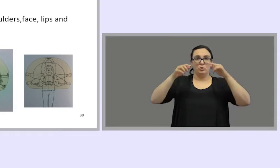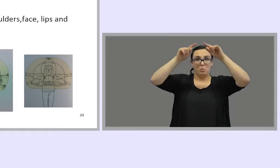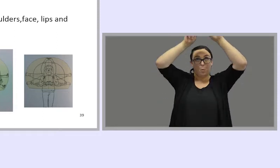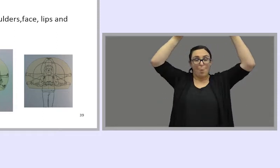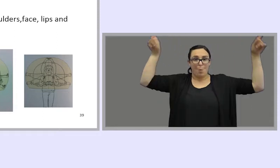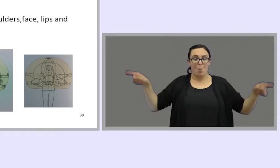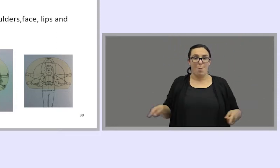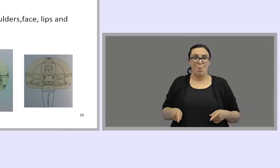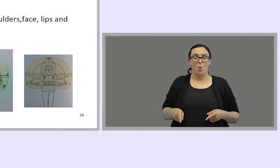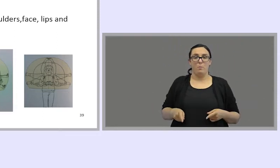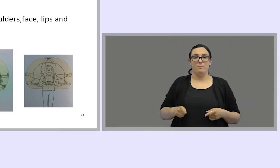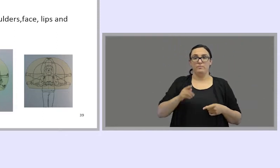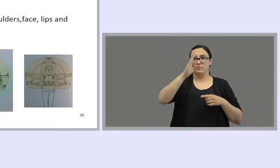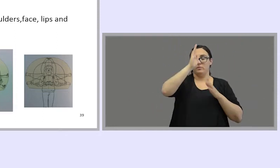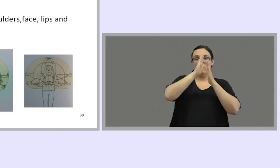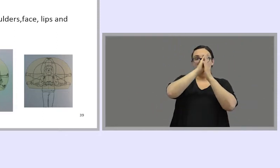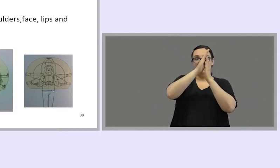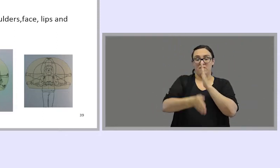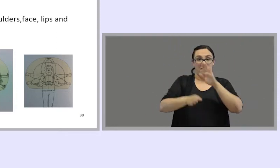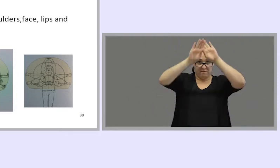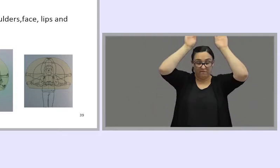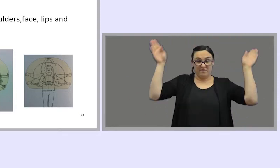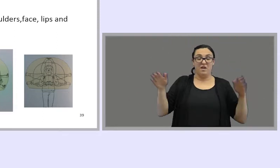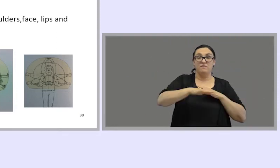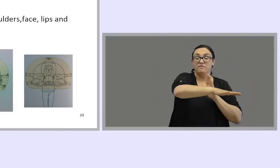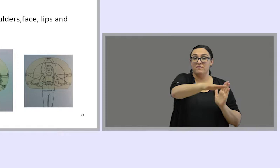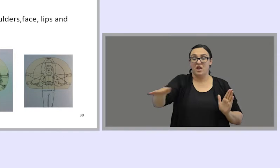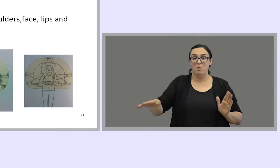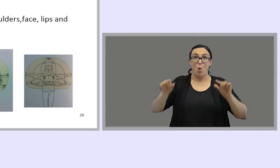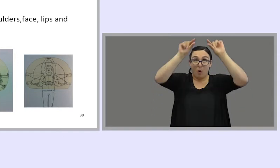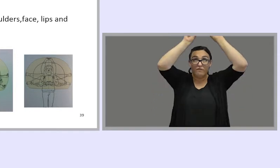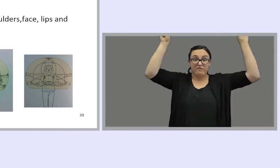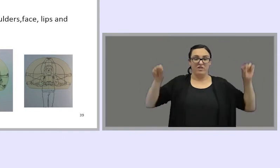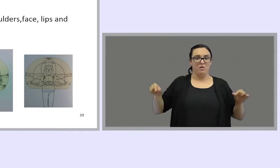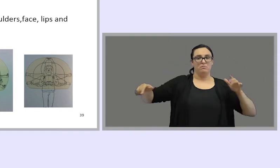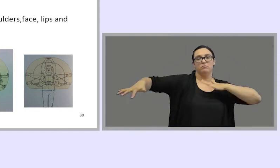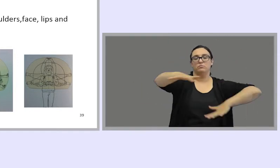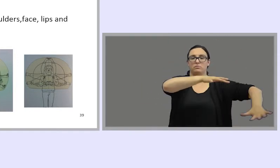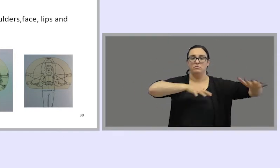as a bubble with 3 dimensions, or as a frame.